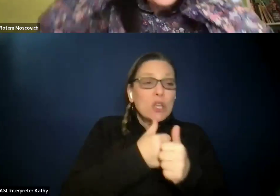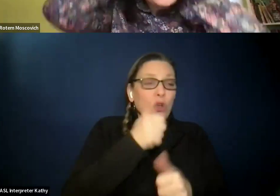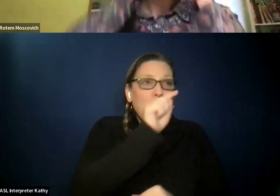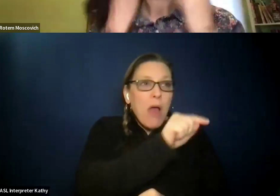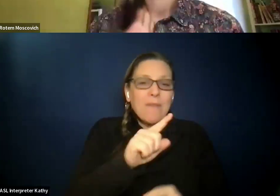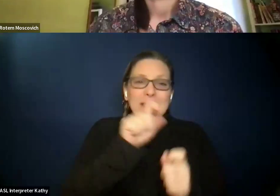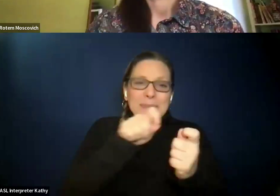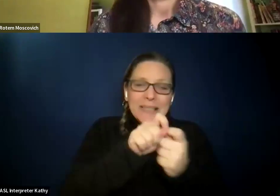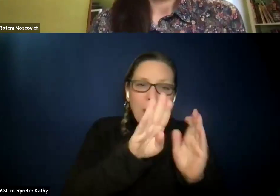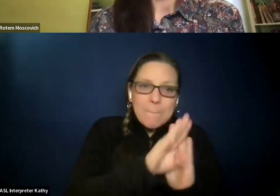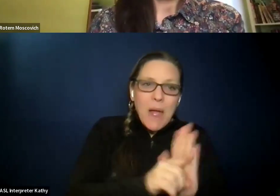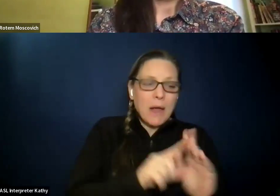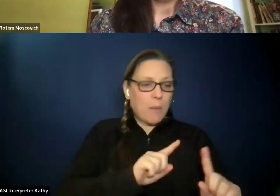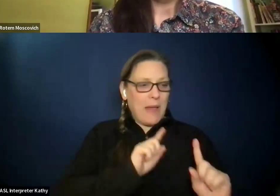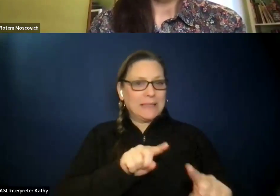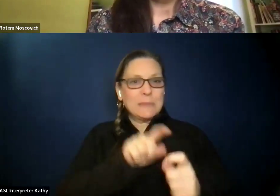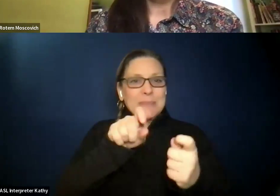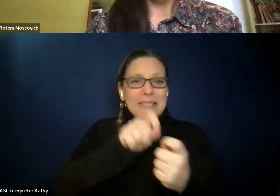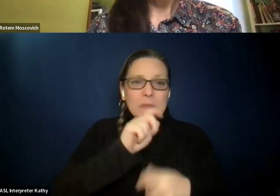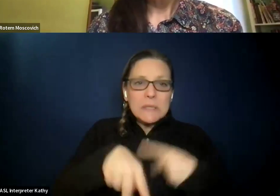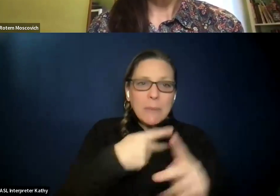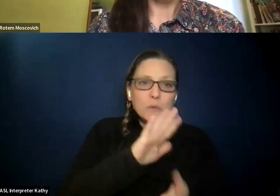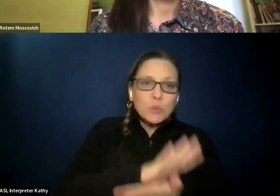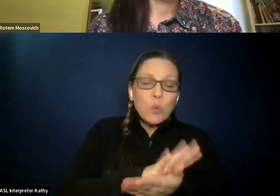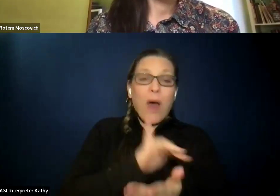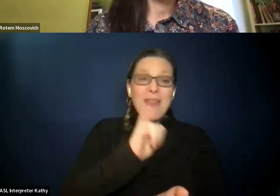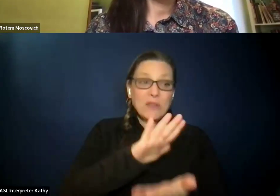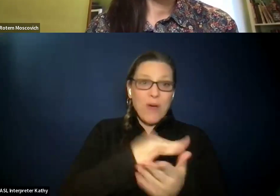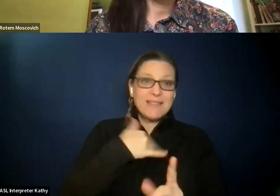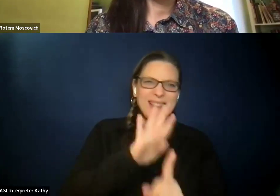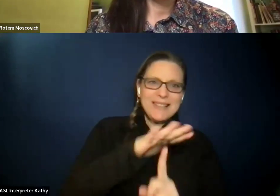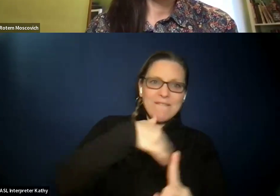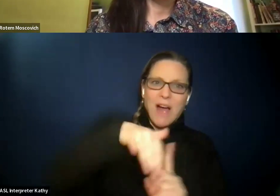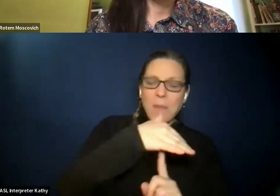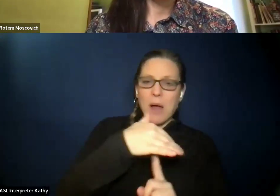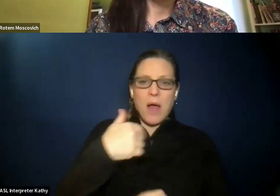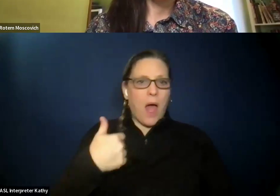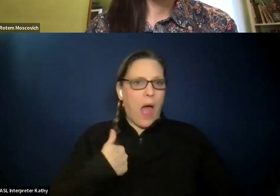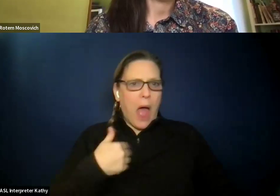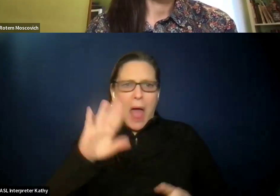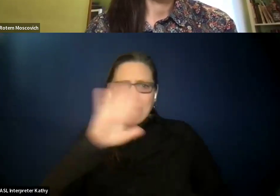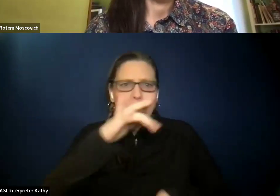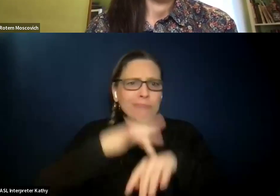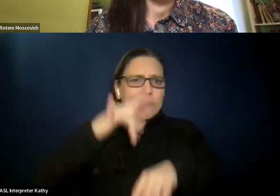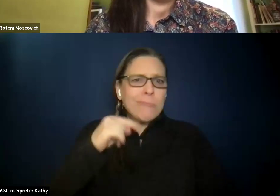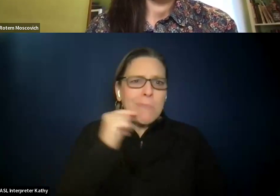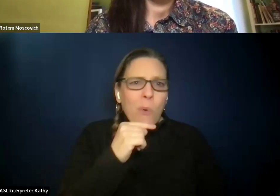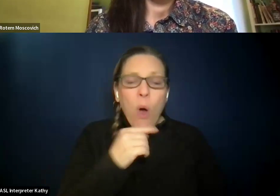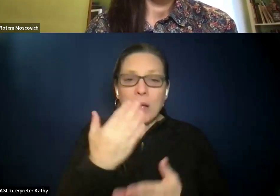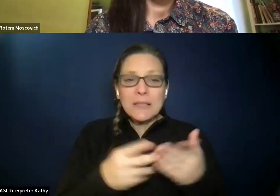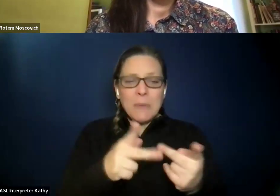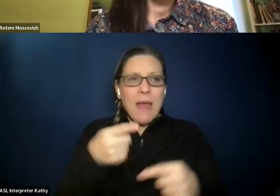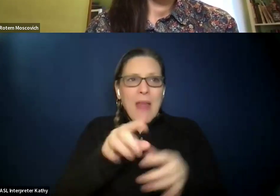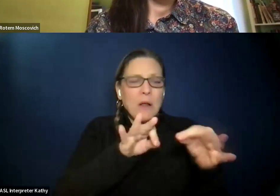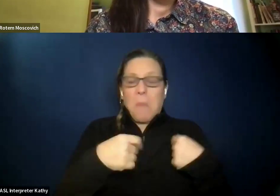go to a specific kind of school environment, and they I've never been to Milwaukee. Some of the places that are described I've